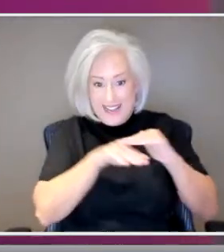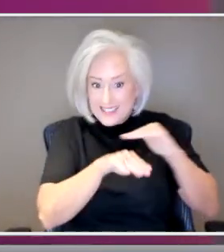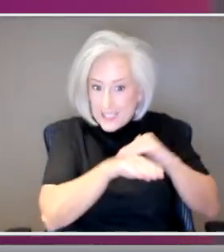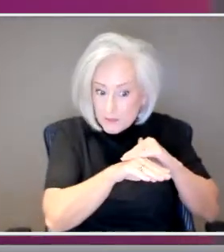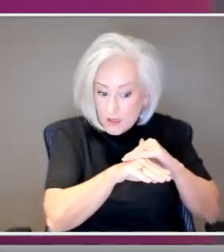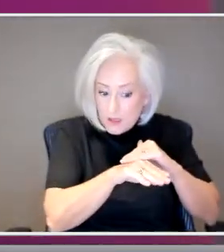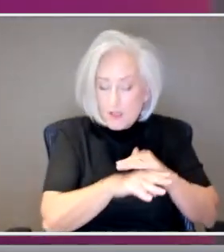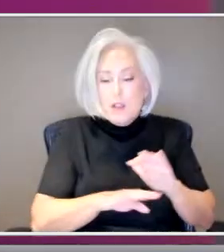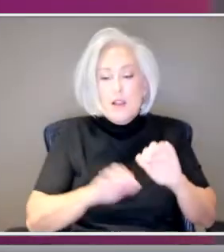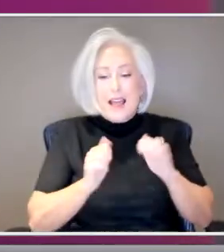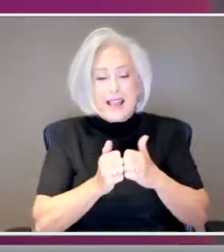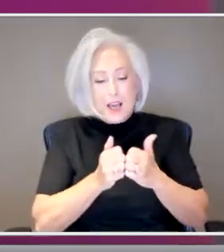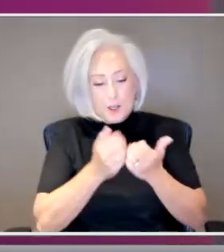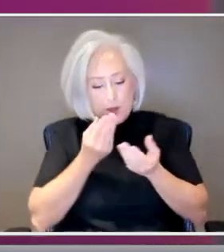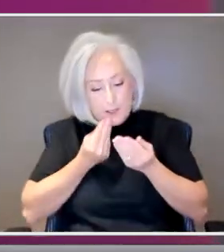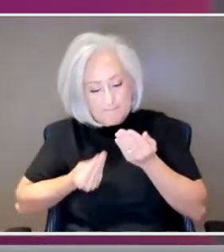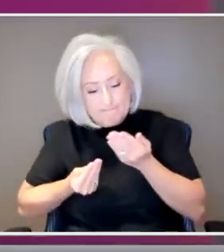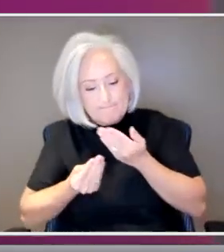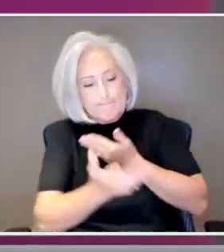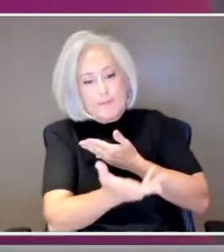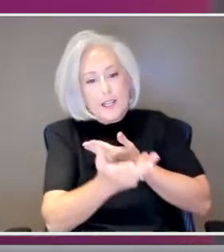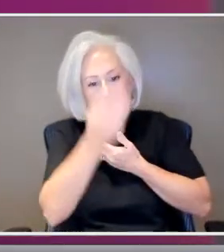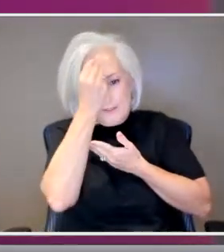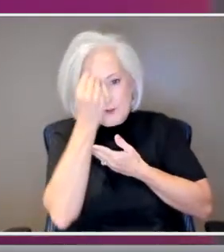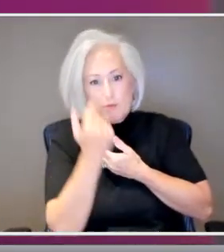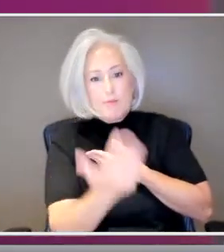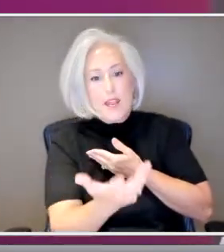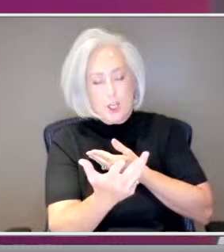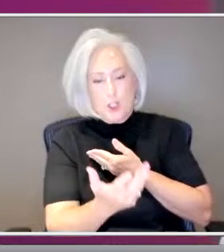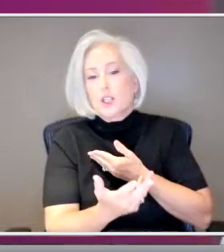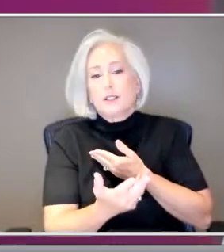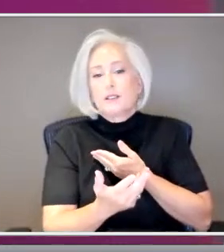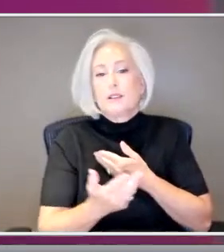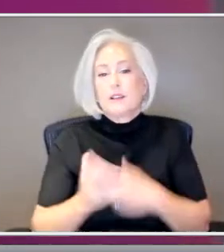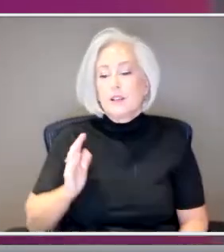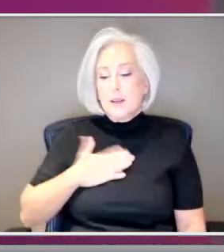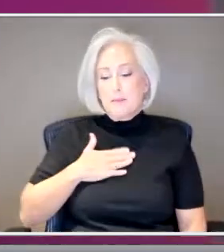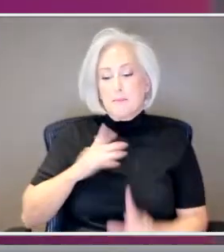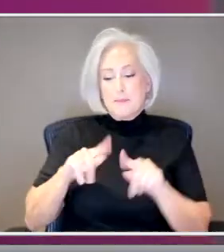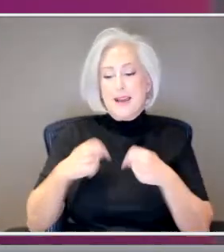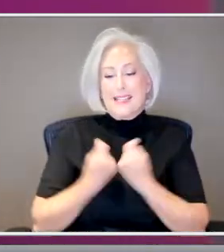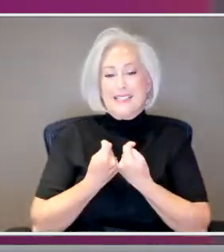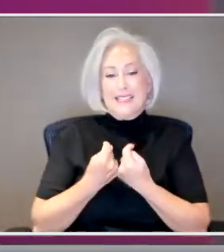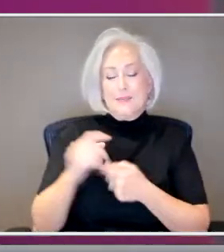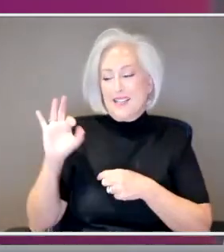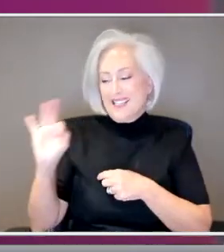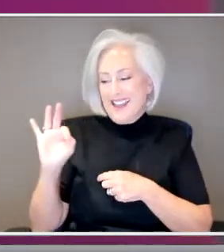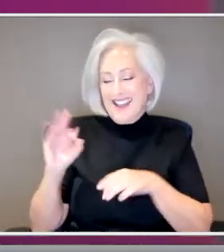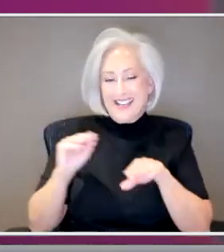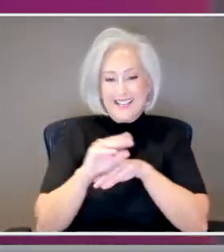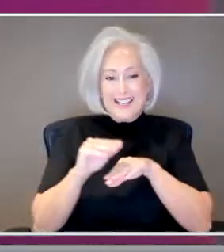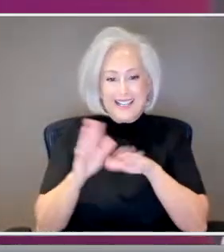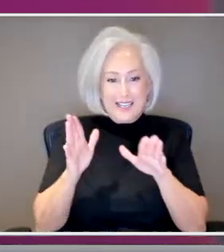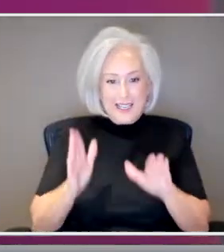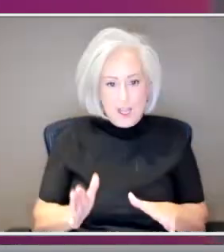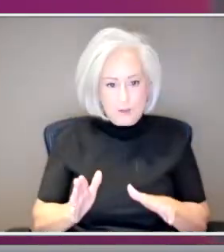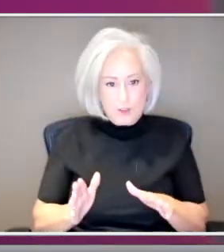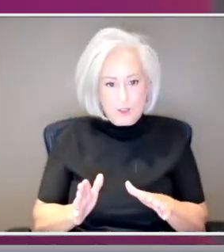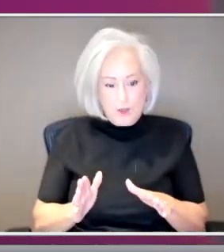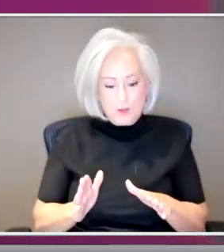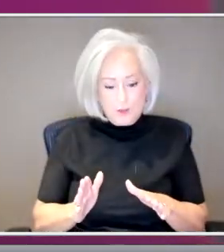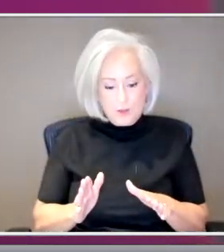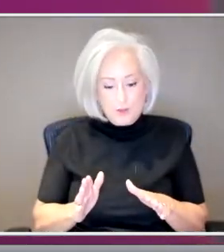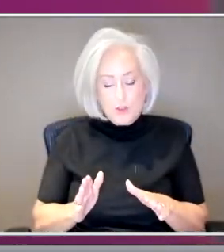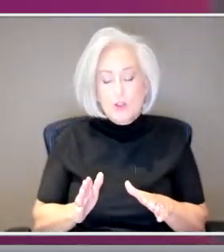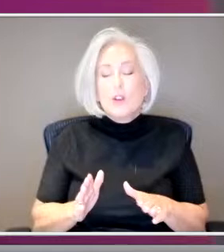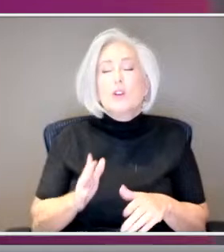where, you know, my team of 9 genetic counselors, we're always, thank you for bringing it back, is it's not about the testing, it's also about